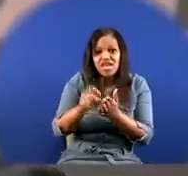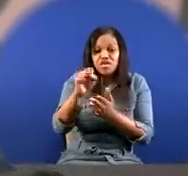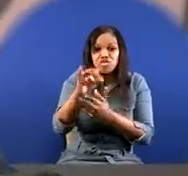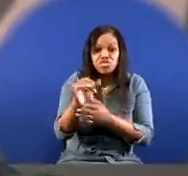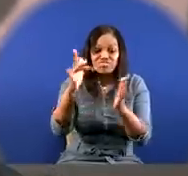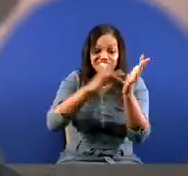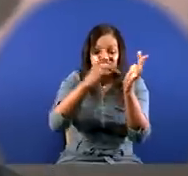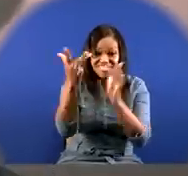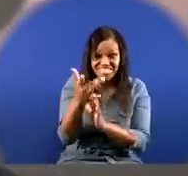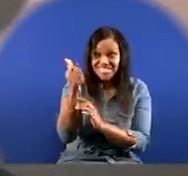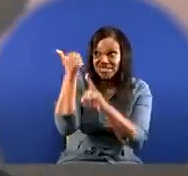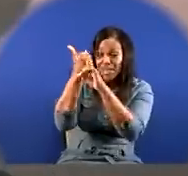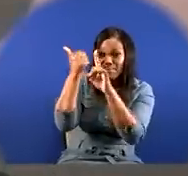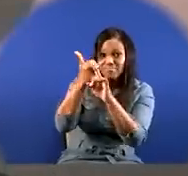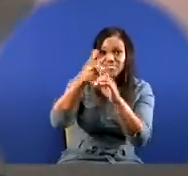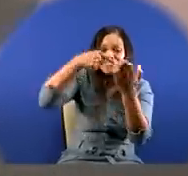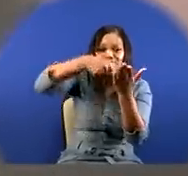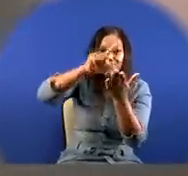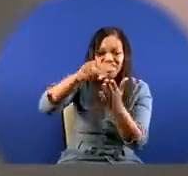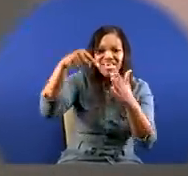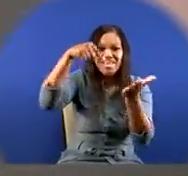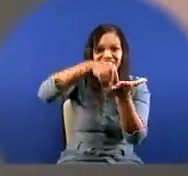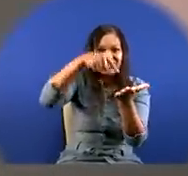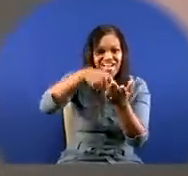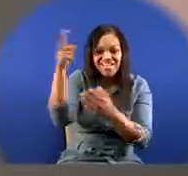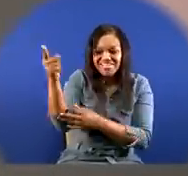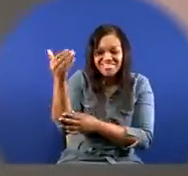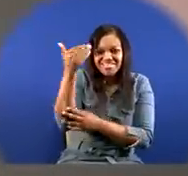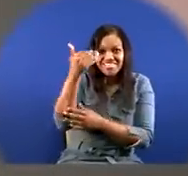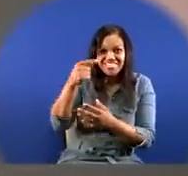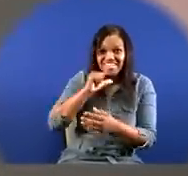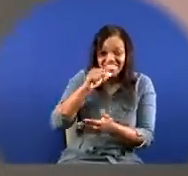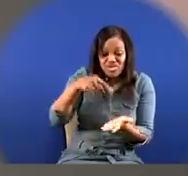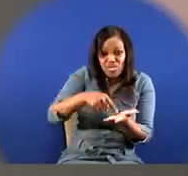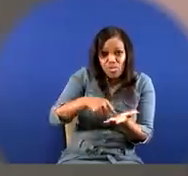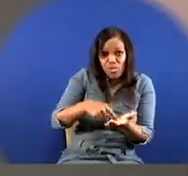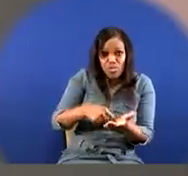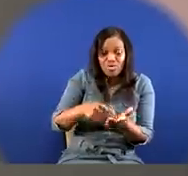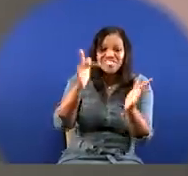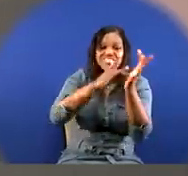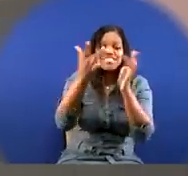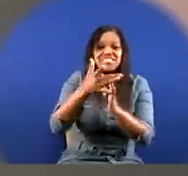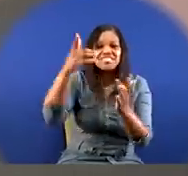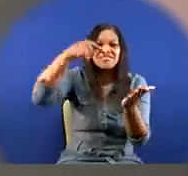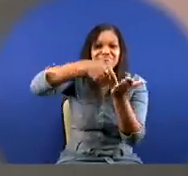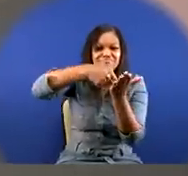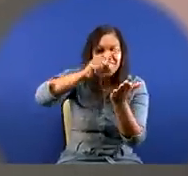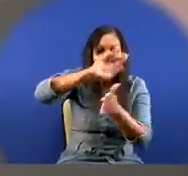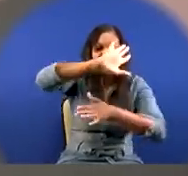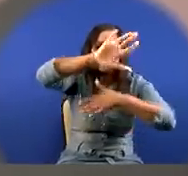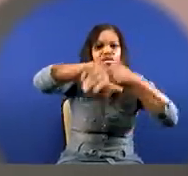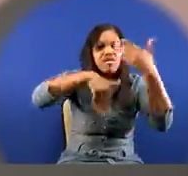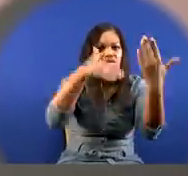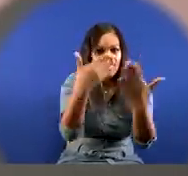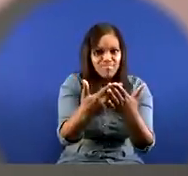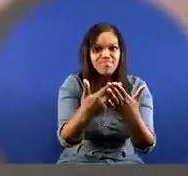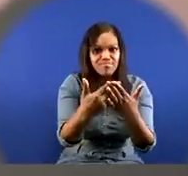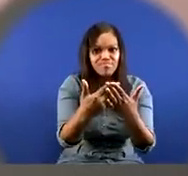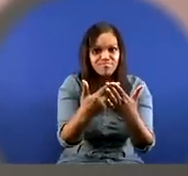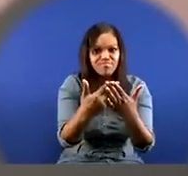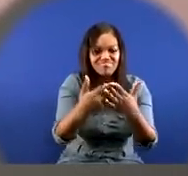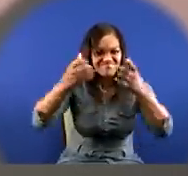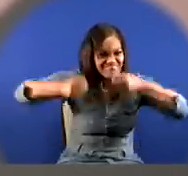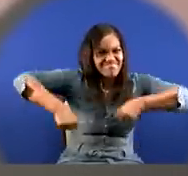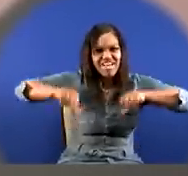didn't know. Jesus paid it all. And a